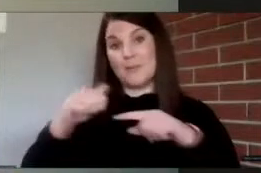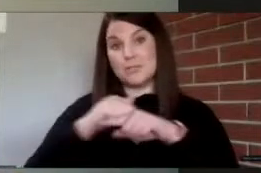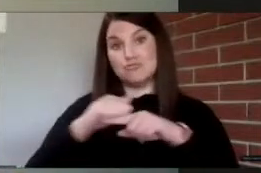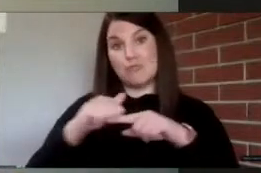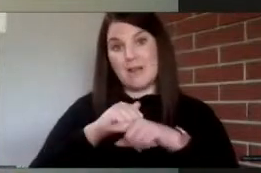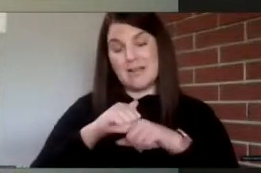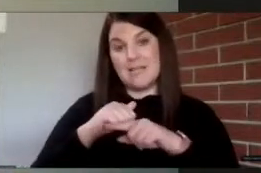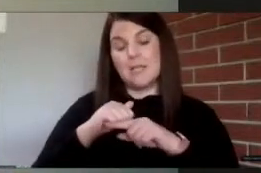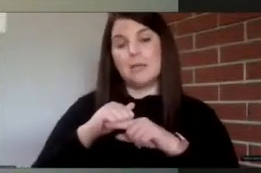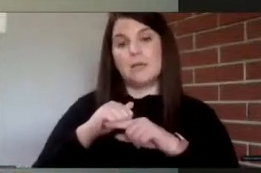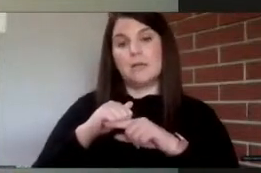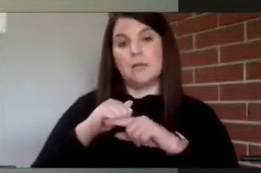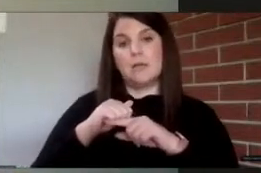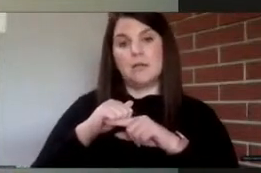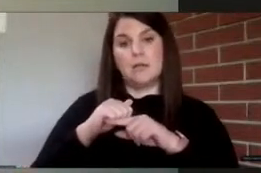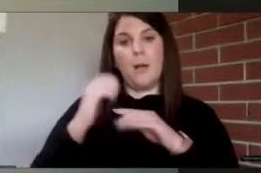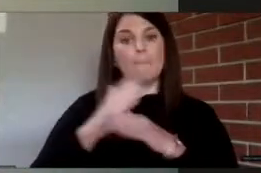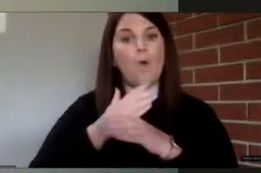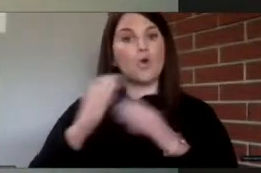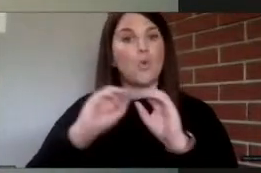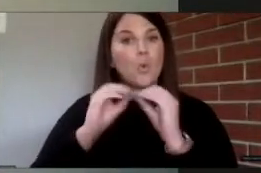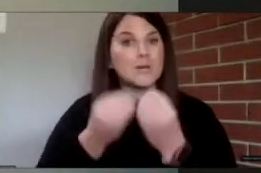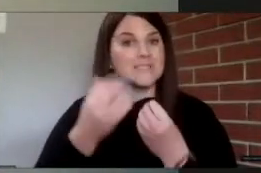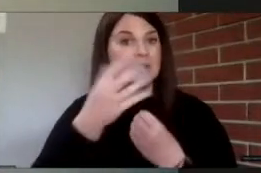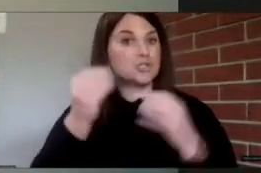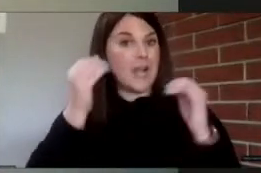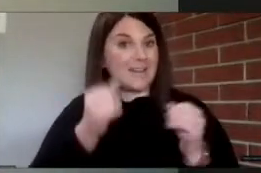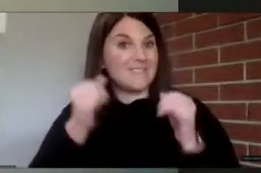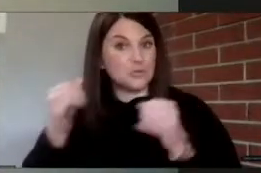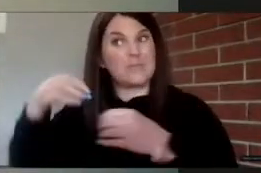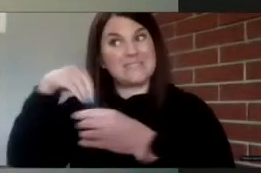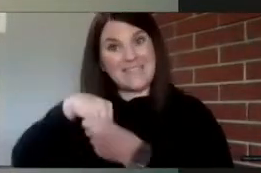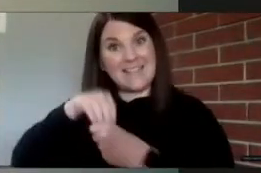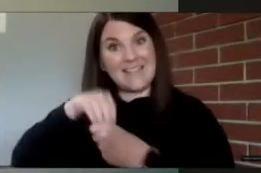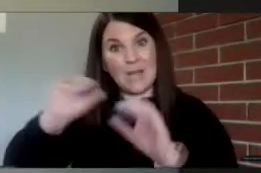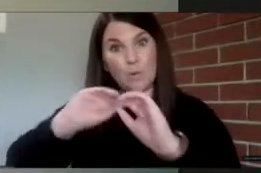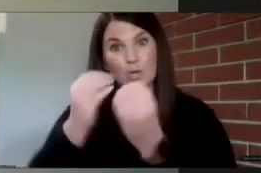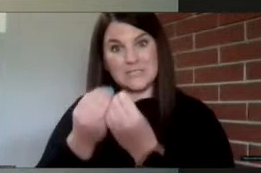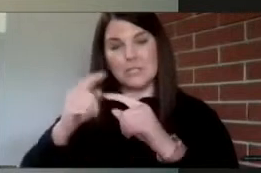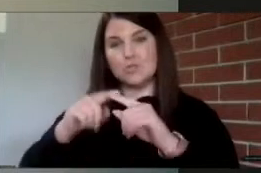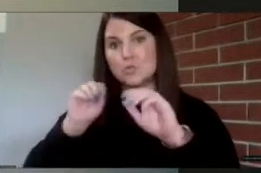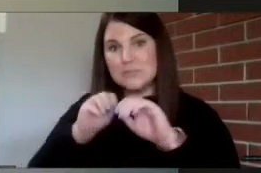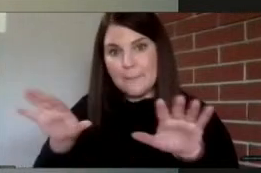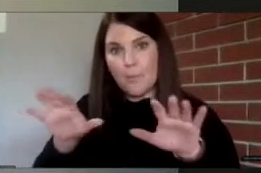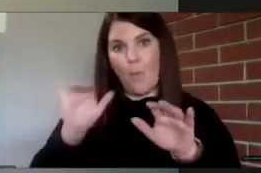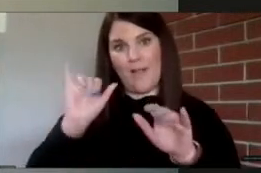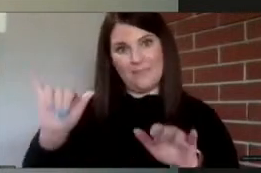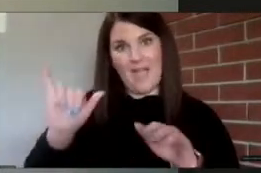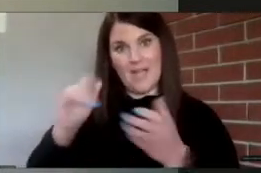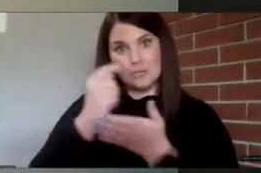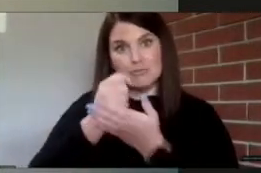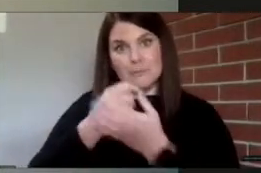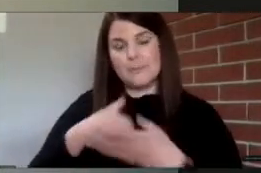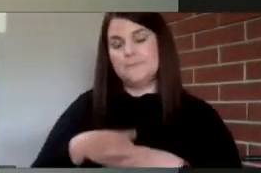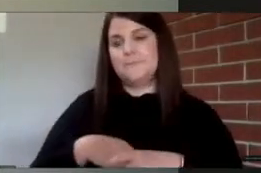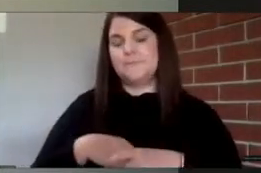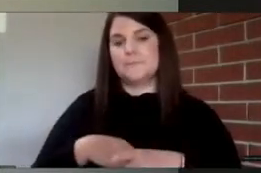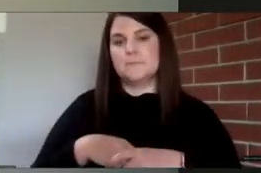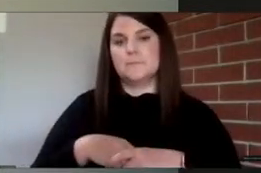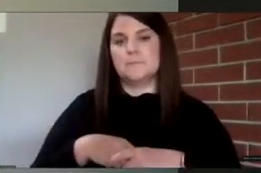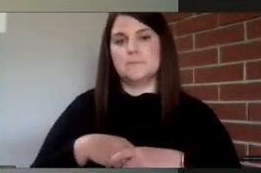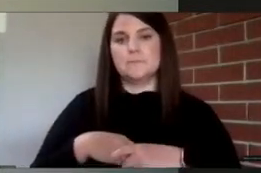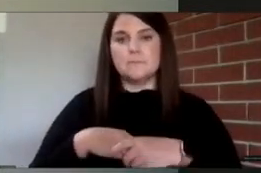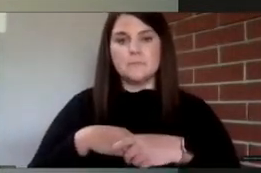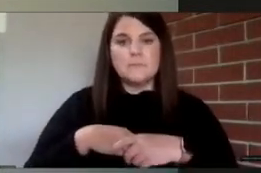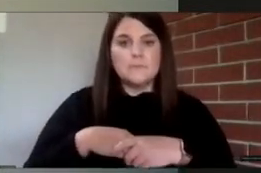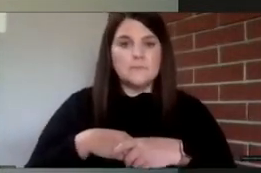partner organizations and individuals within those organizations to deploy this treatment. And the idea here is that